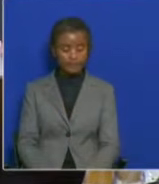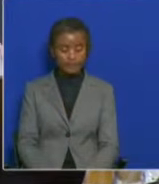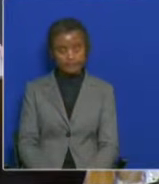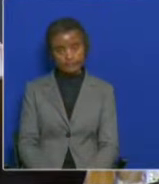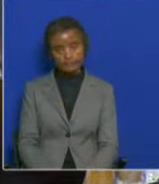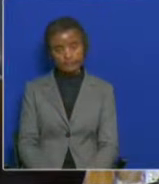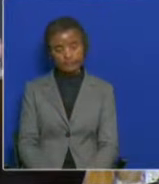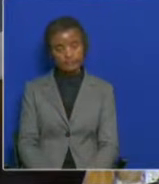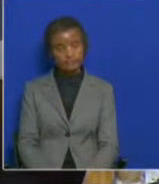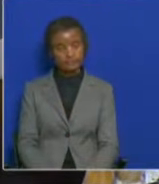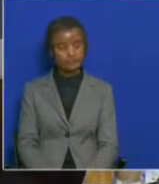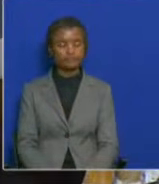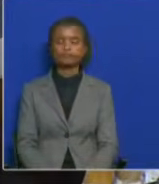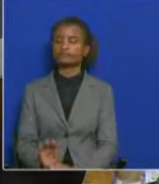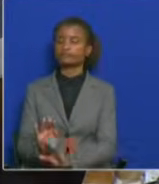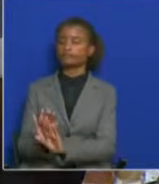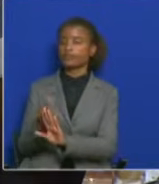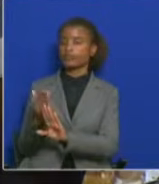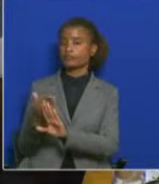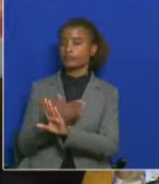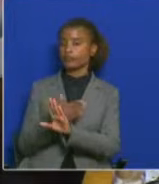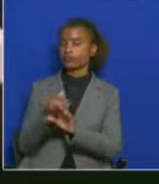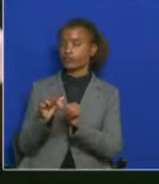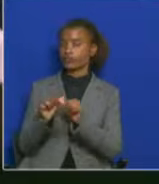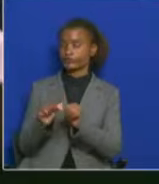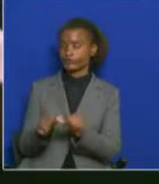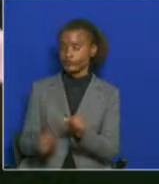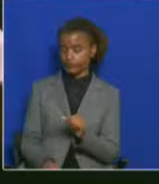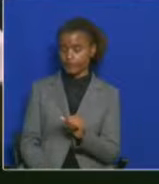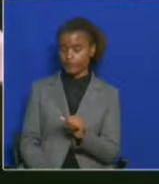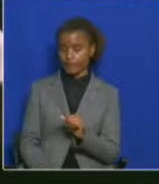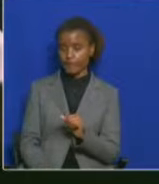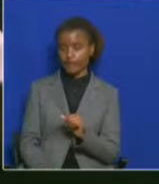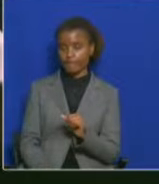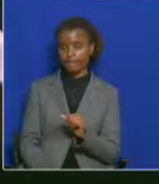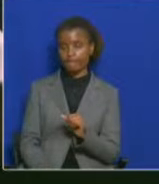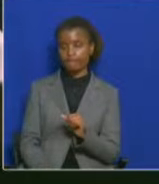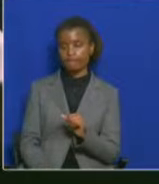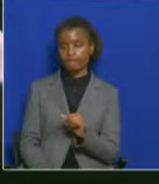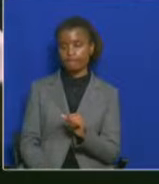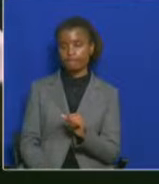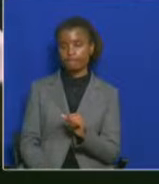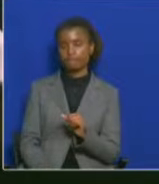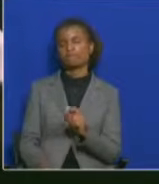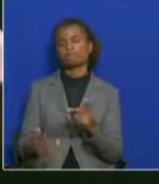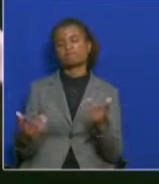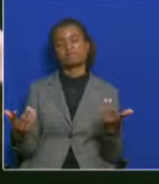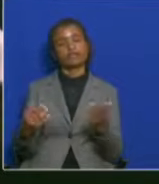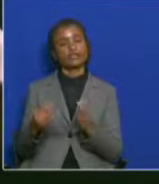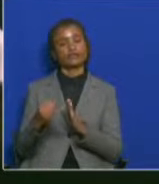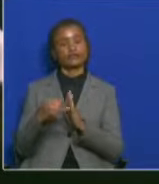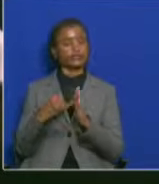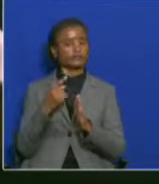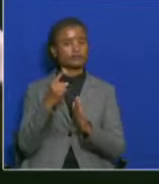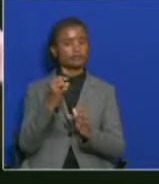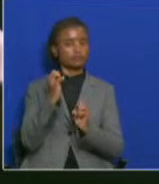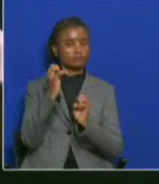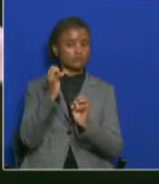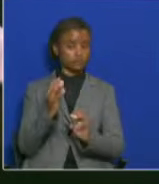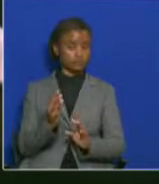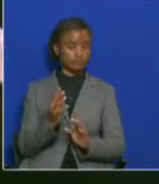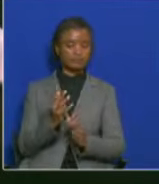Maybe before you do that, even if it's just for the record, just to confirm